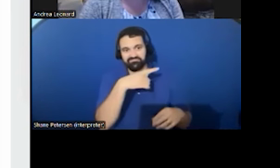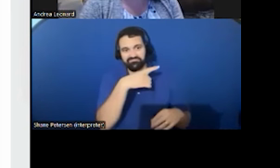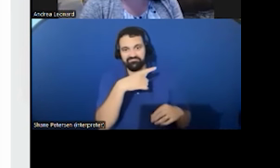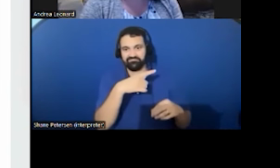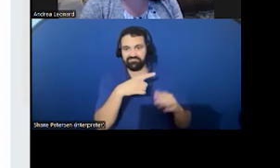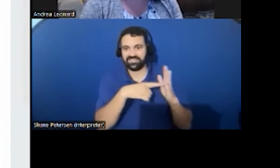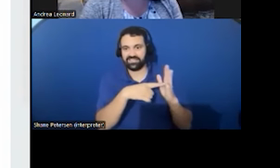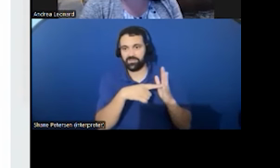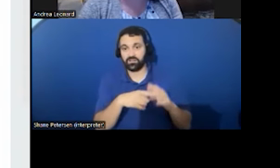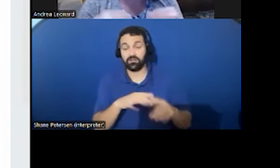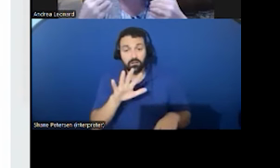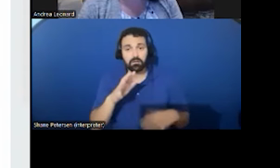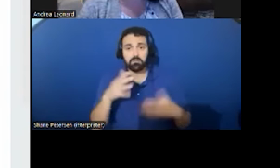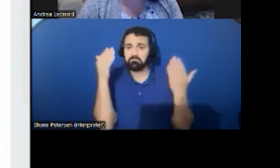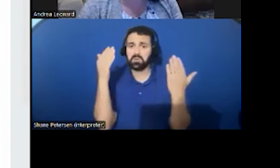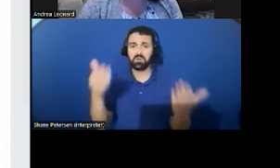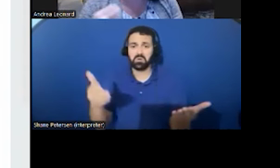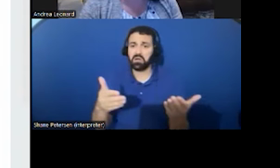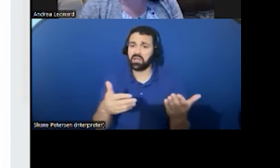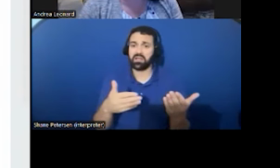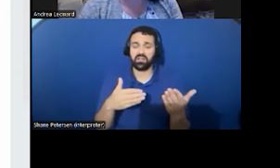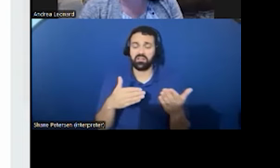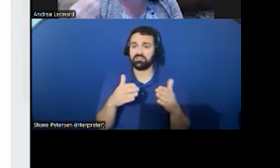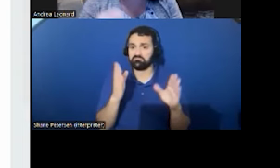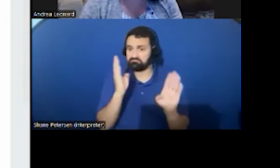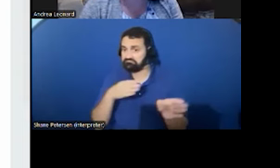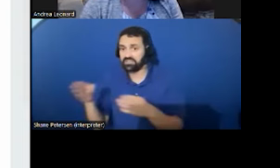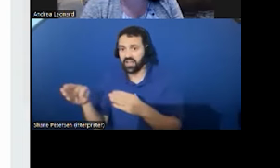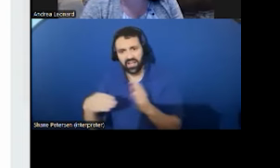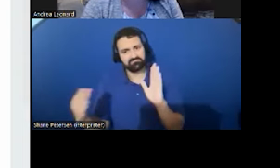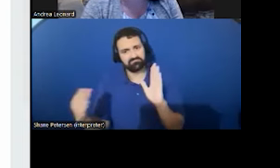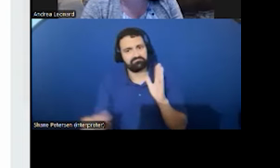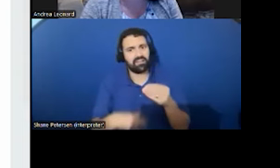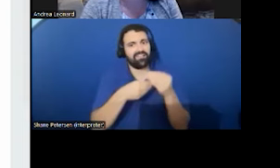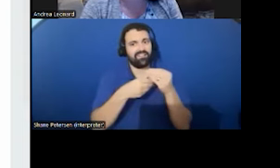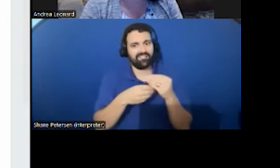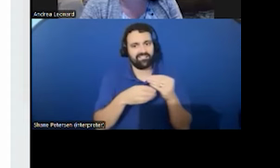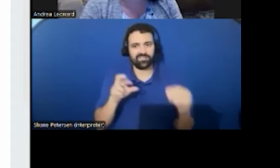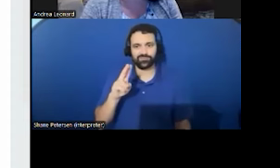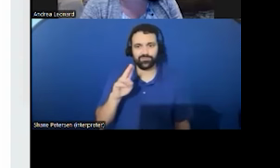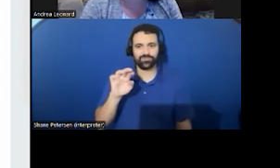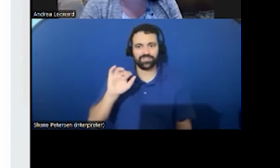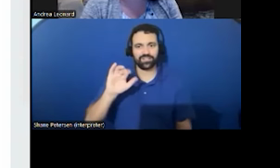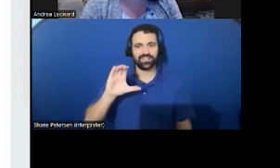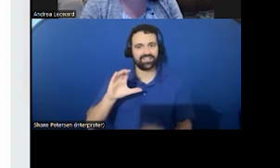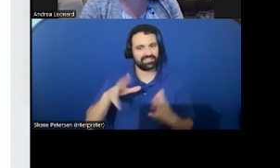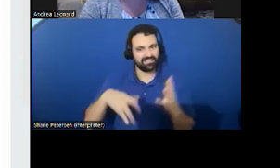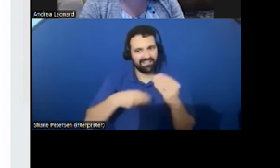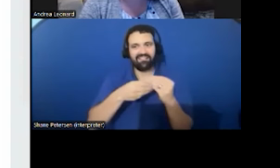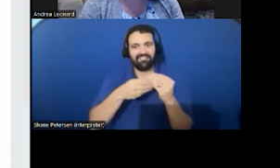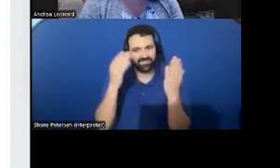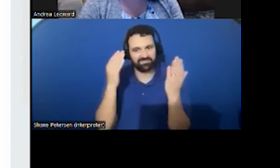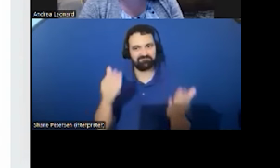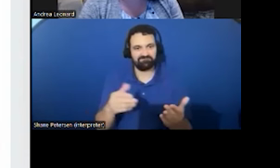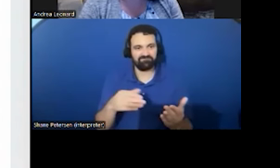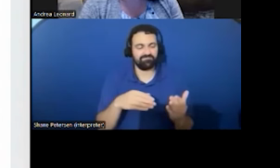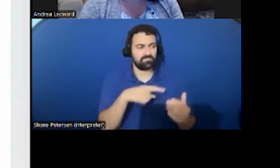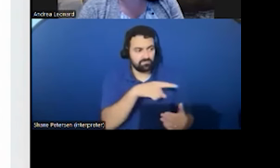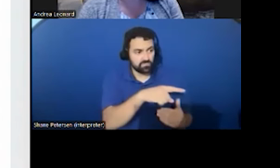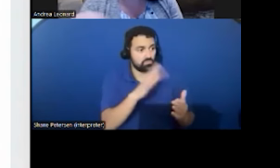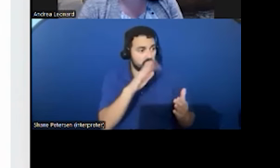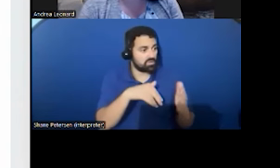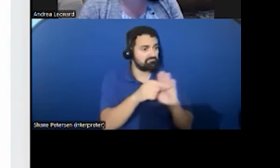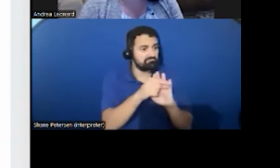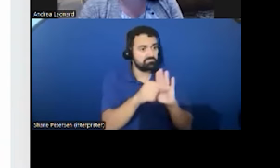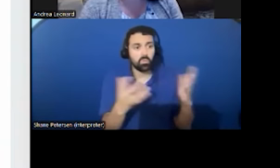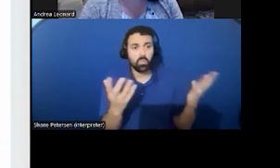add a rubric if you'd like to help your students really understand your expectations and what they're going to be graded on. As far as